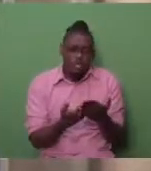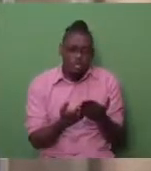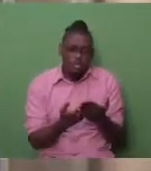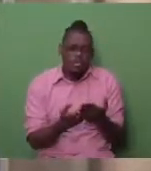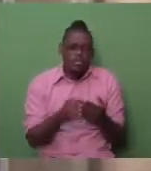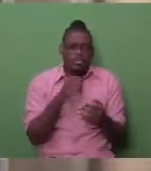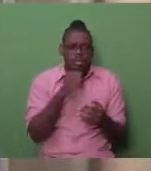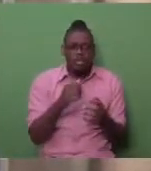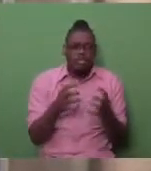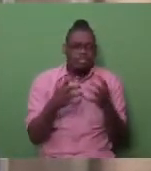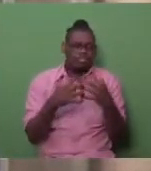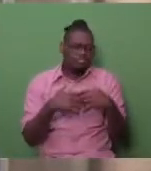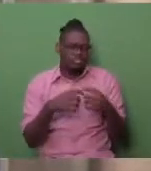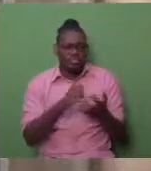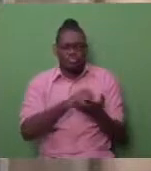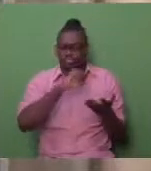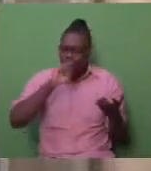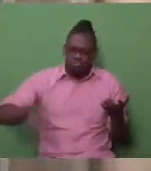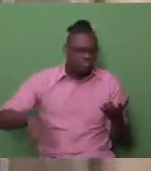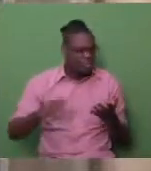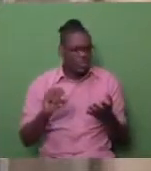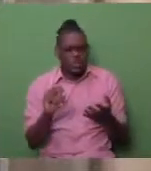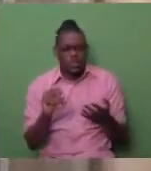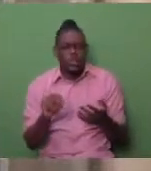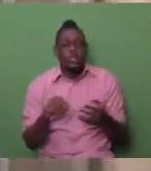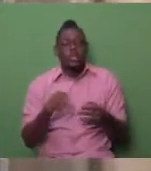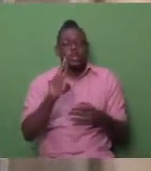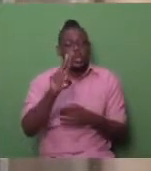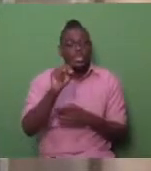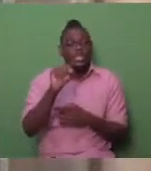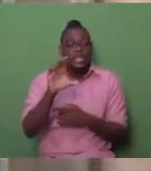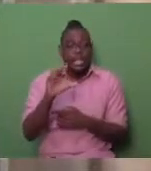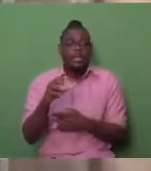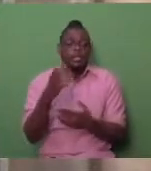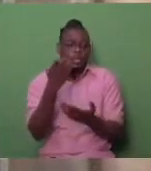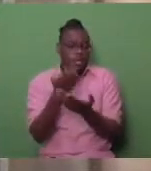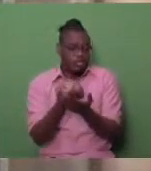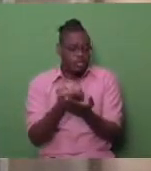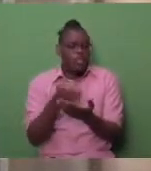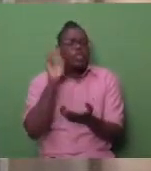National Economic Transformation Master Plan, I'll share some of that with you.